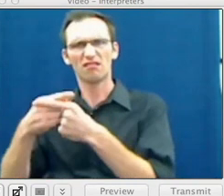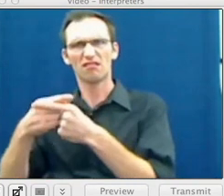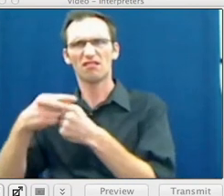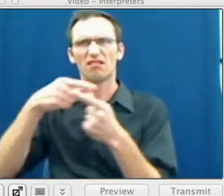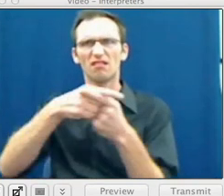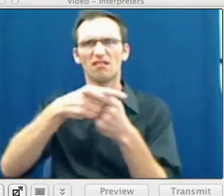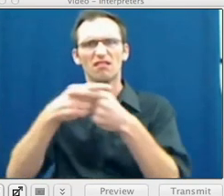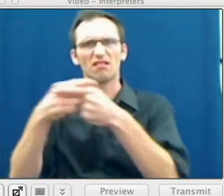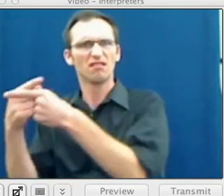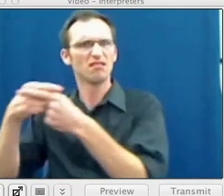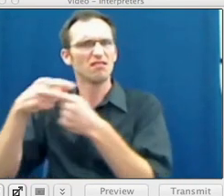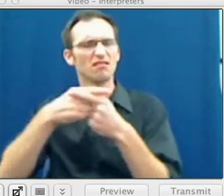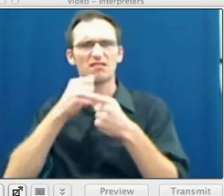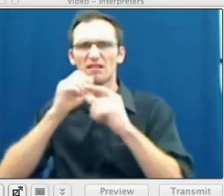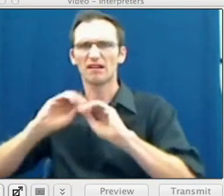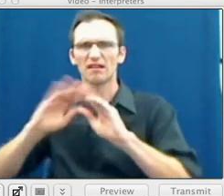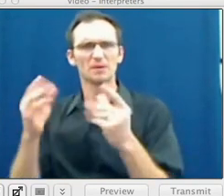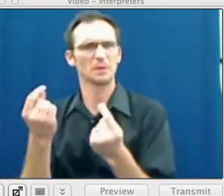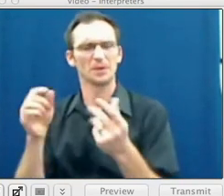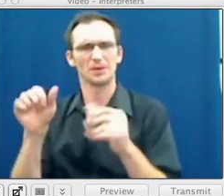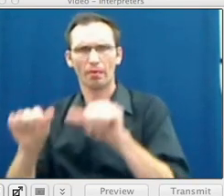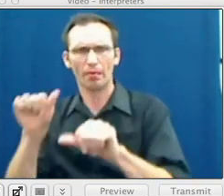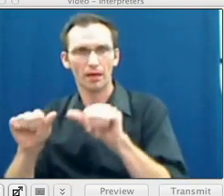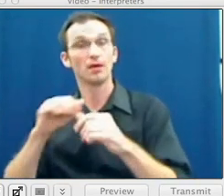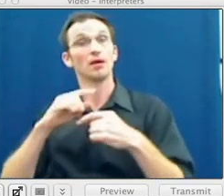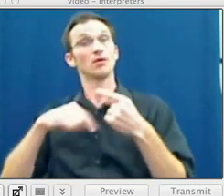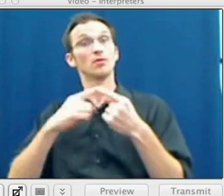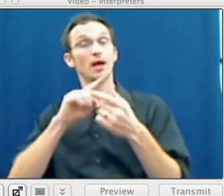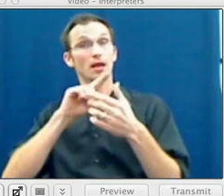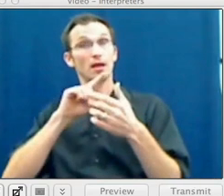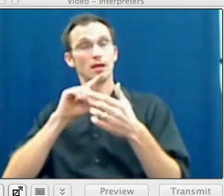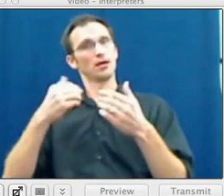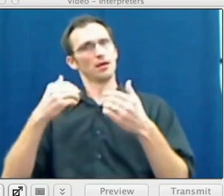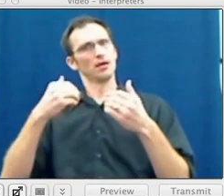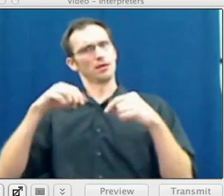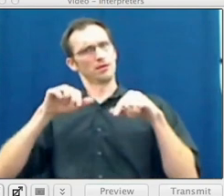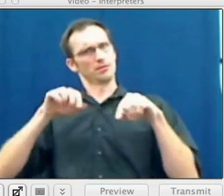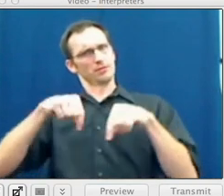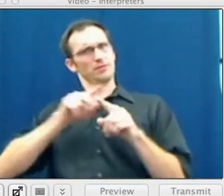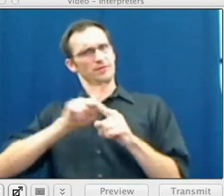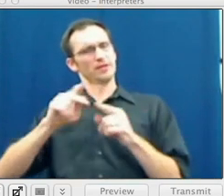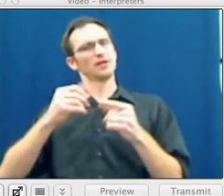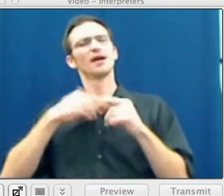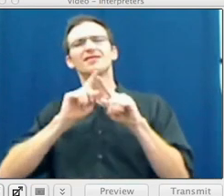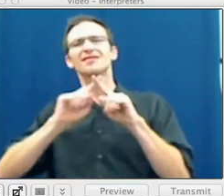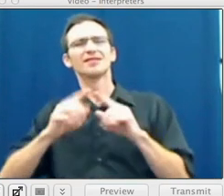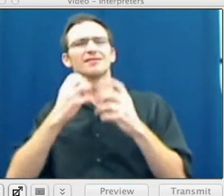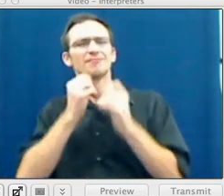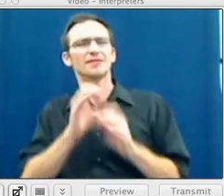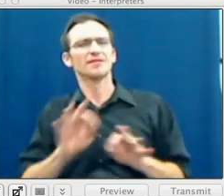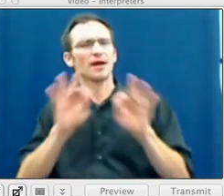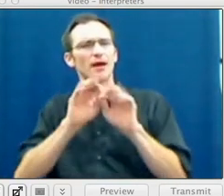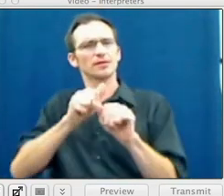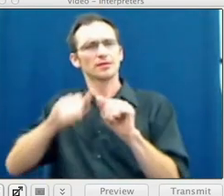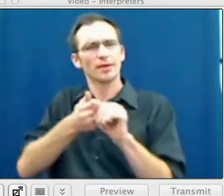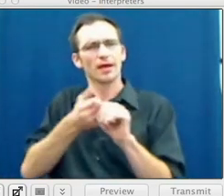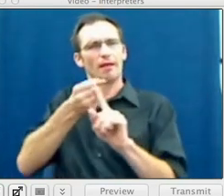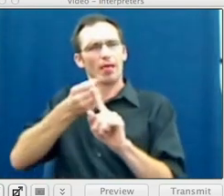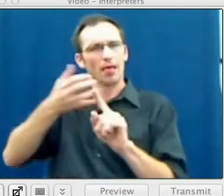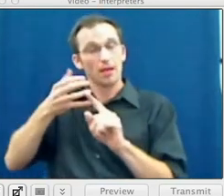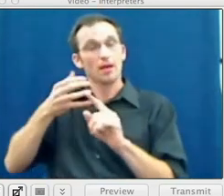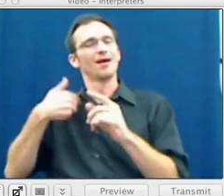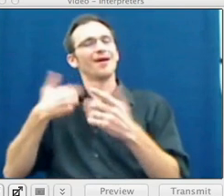And when values of the profession come in conflict with one another, and I believe I've already mentioned this in the first and second